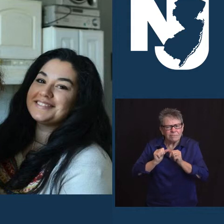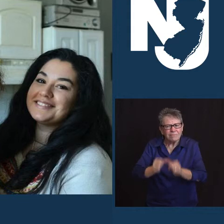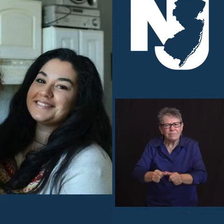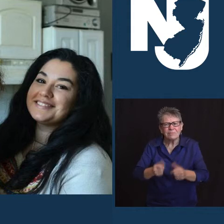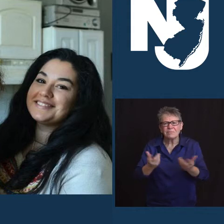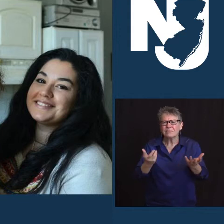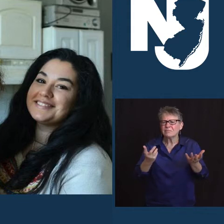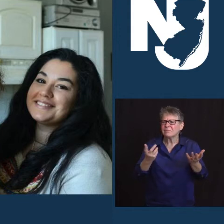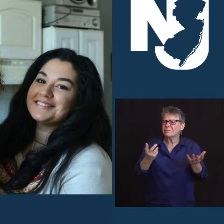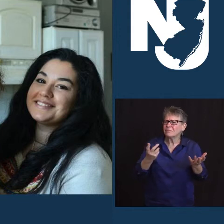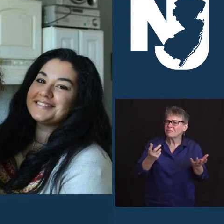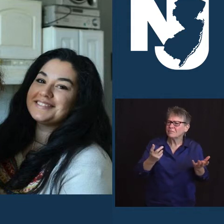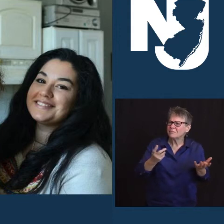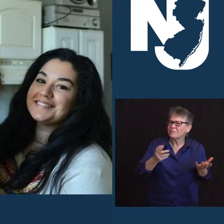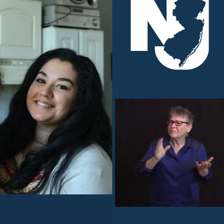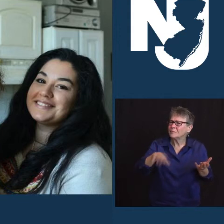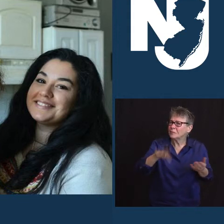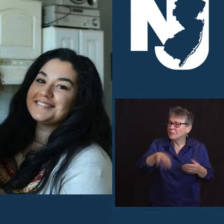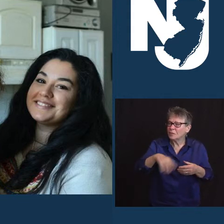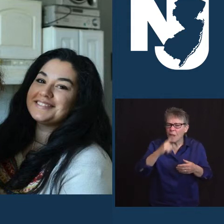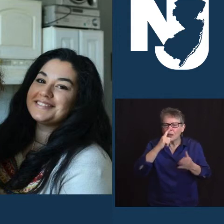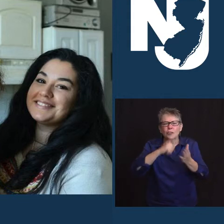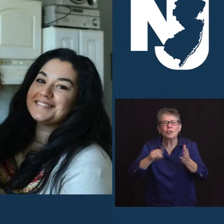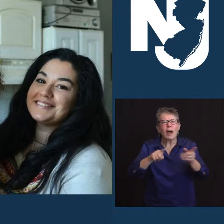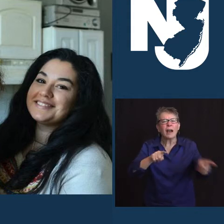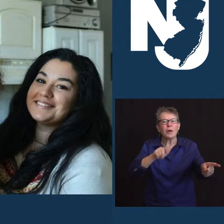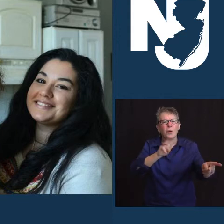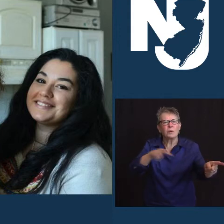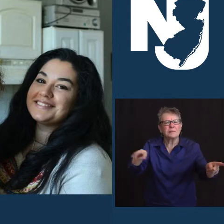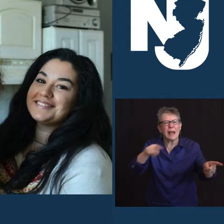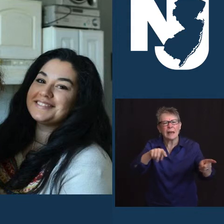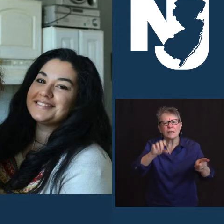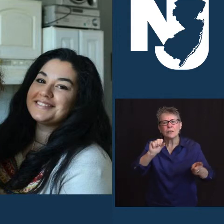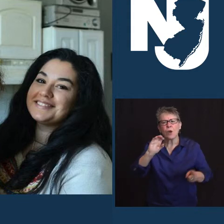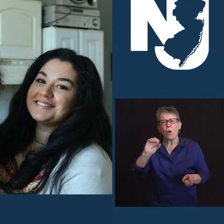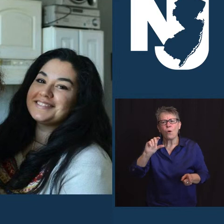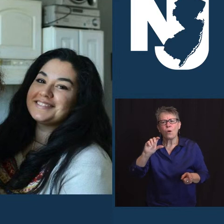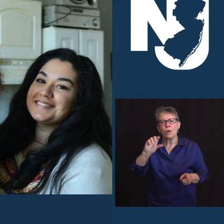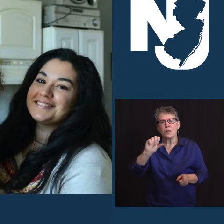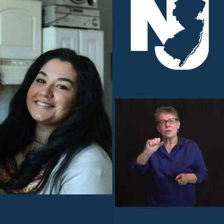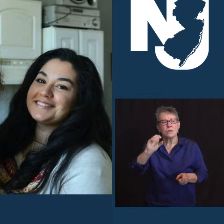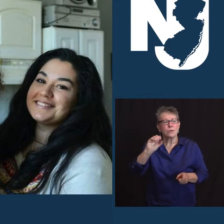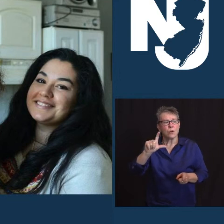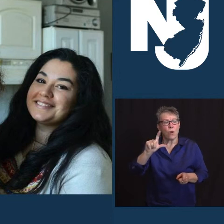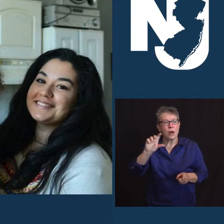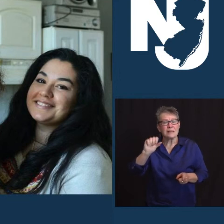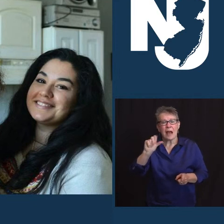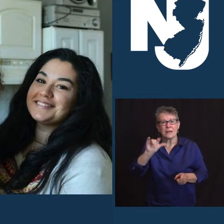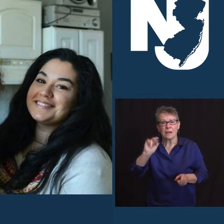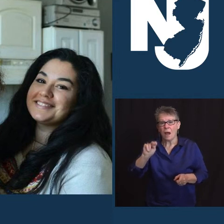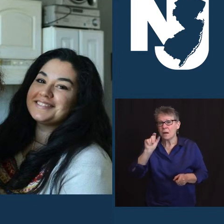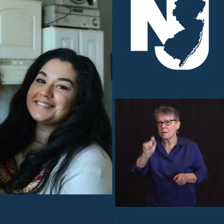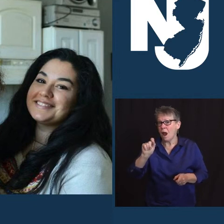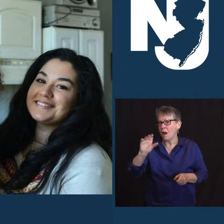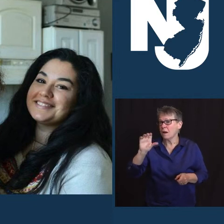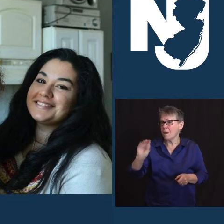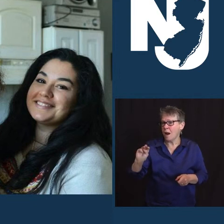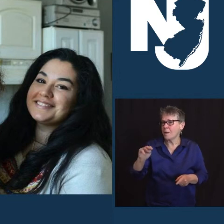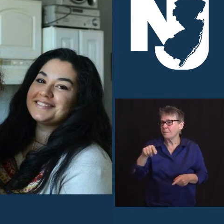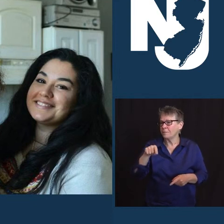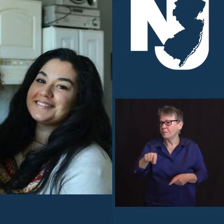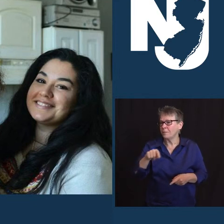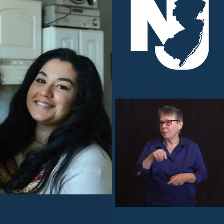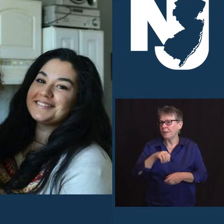the way. Sol Sazon, Sazon.com is the website. Their address is 4324